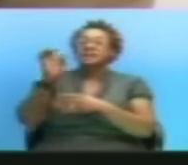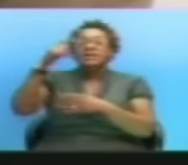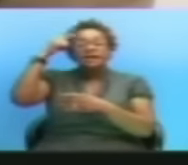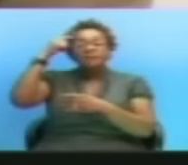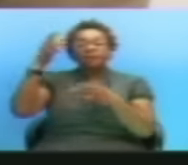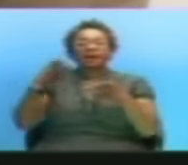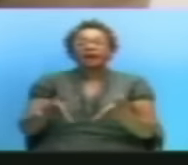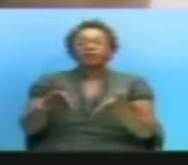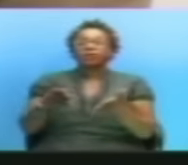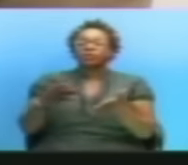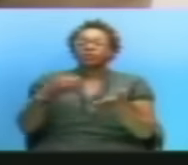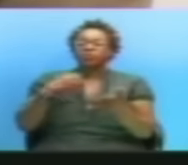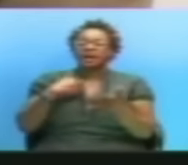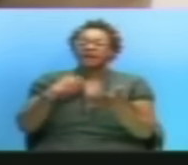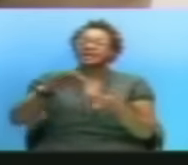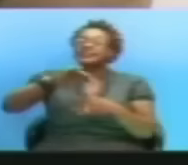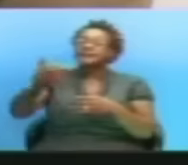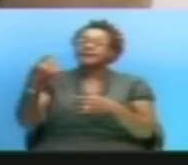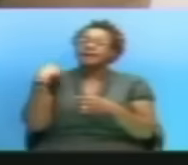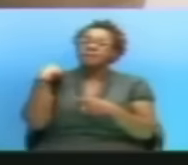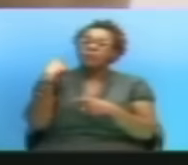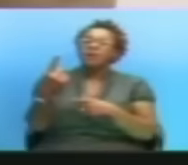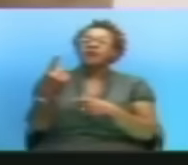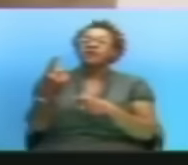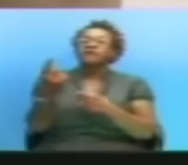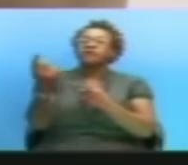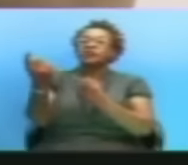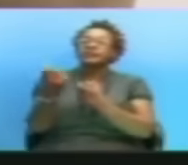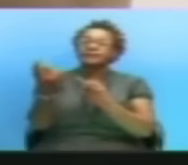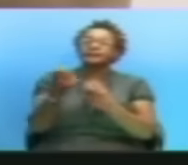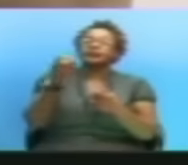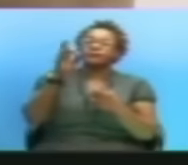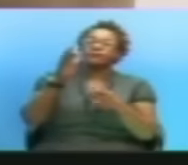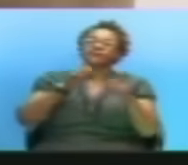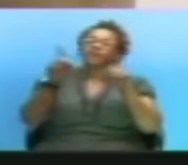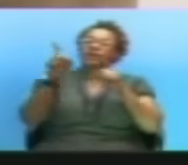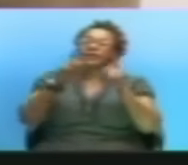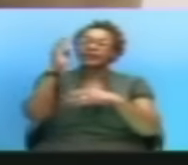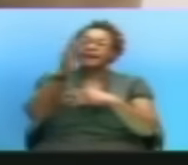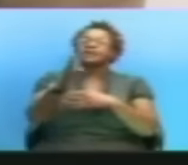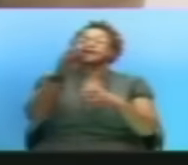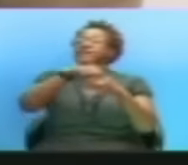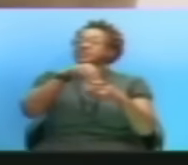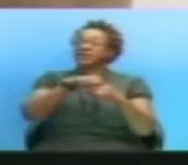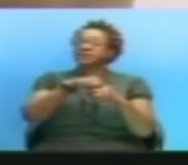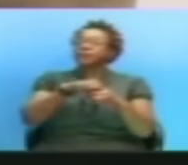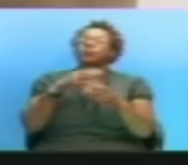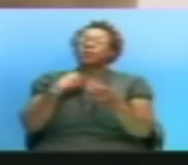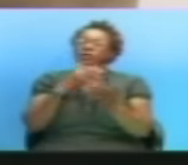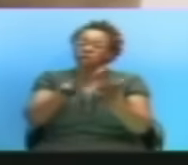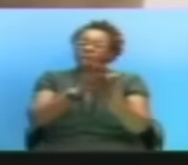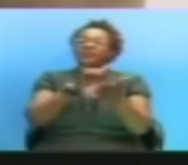are actually sitting number one in terms of attracting FDI, mm-hmm. foreign direct investment. And we want to maintain